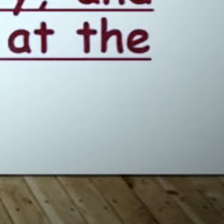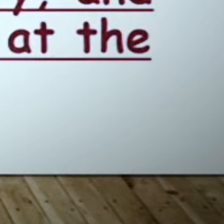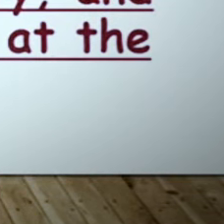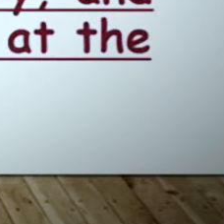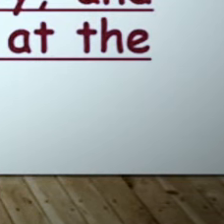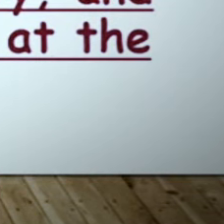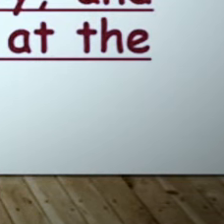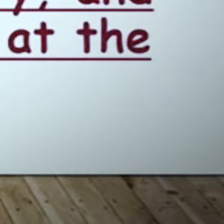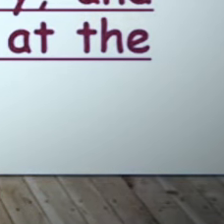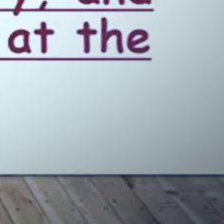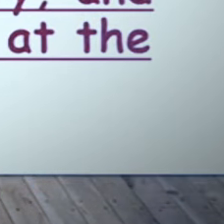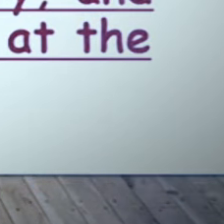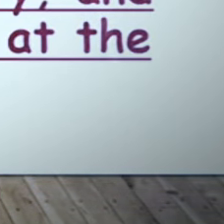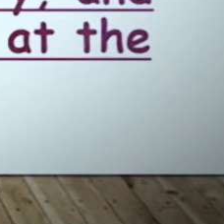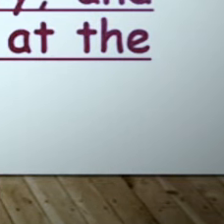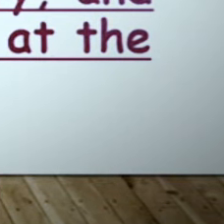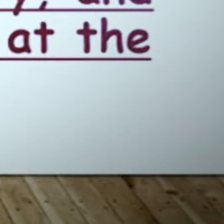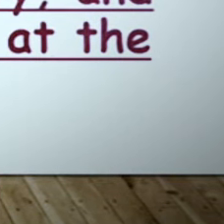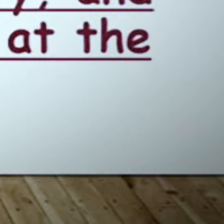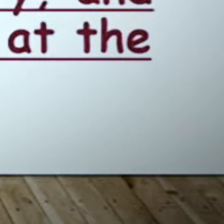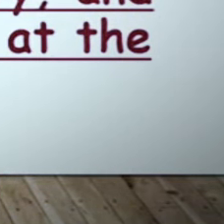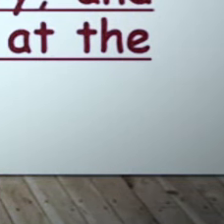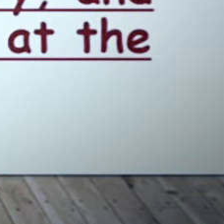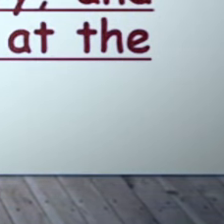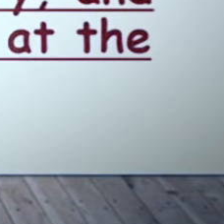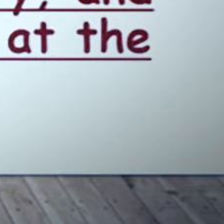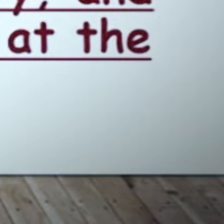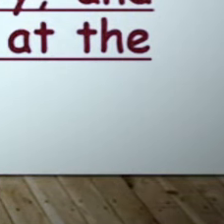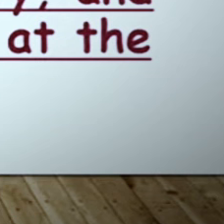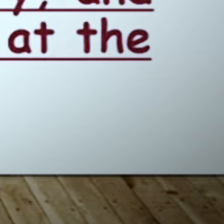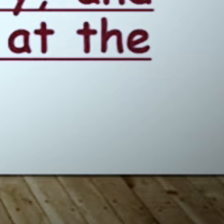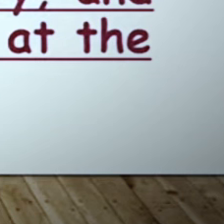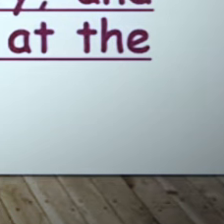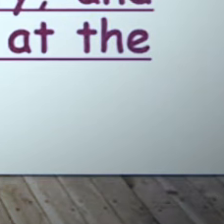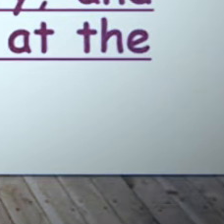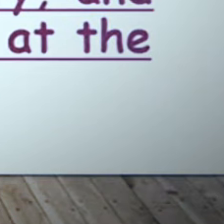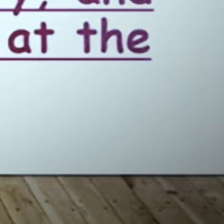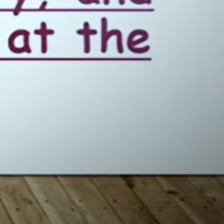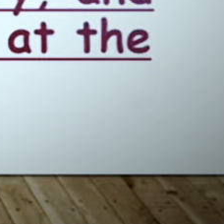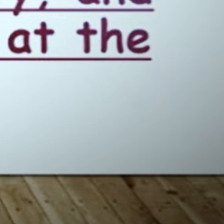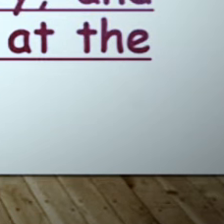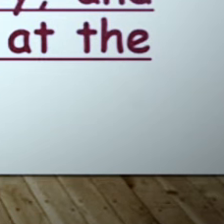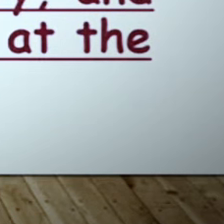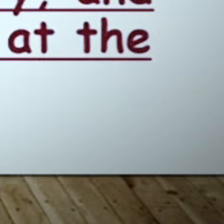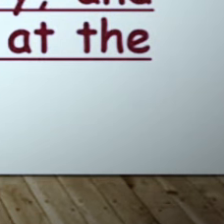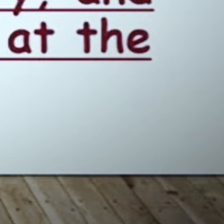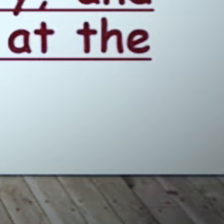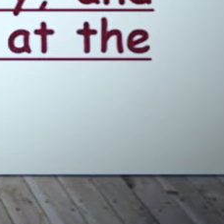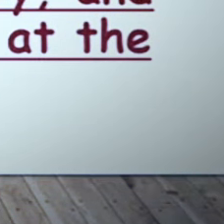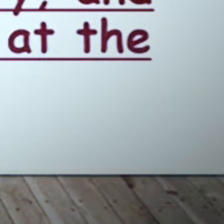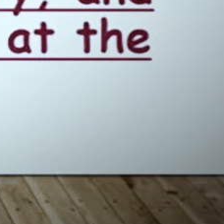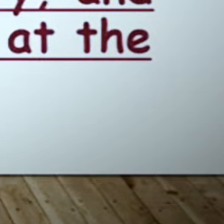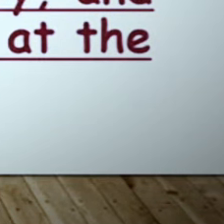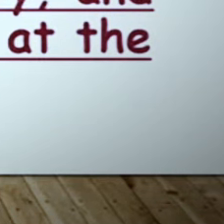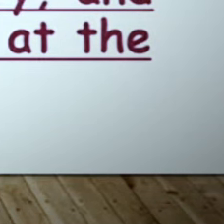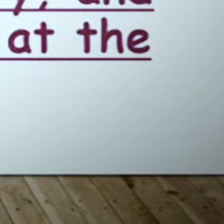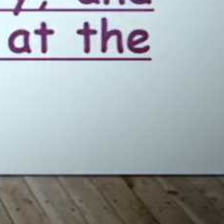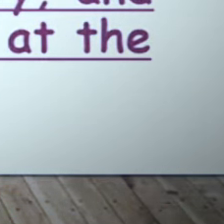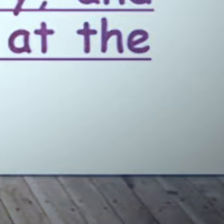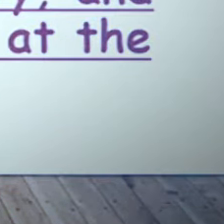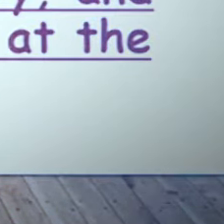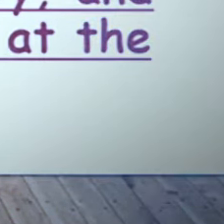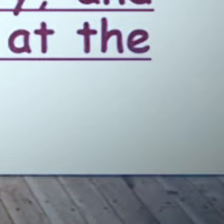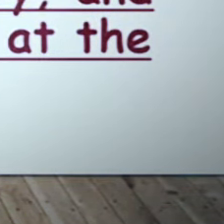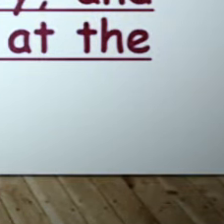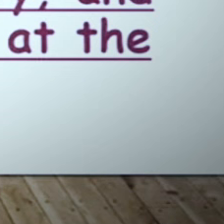Two key beliefs. One is at the beginning of the Jesus story, and the second at the end of